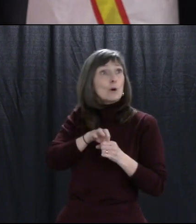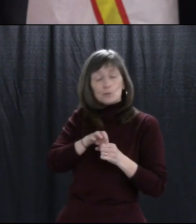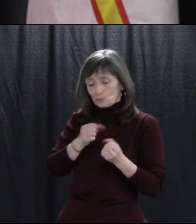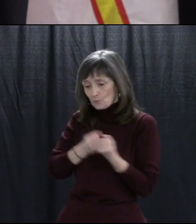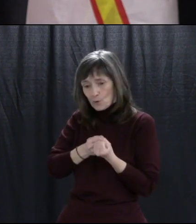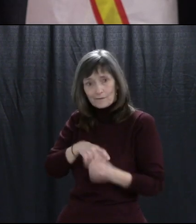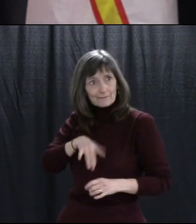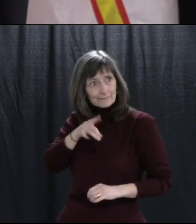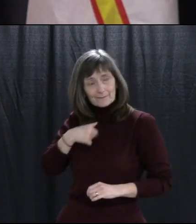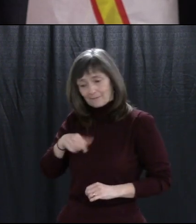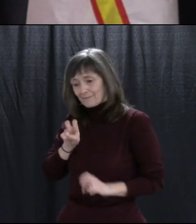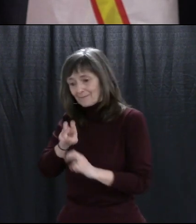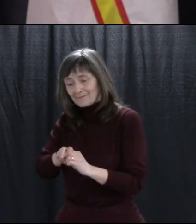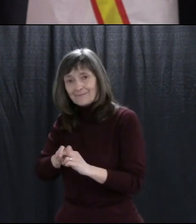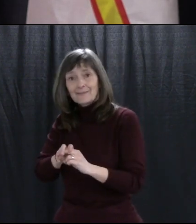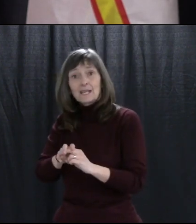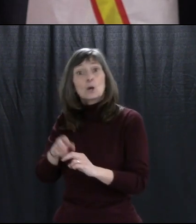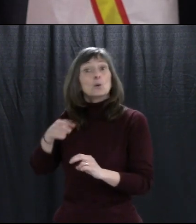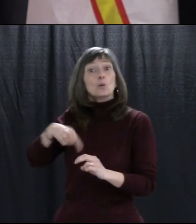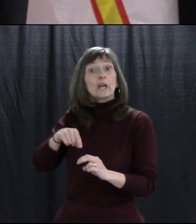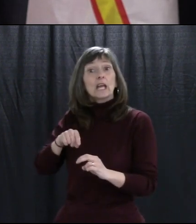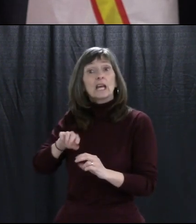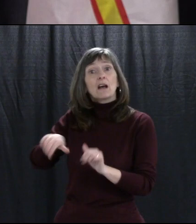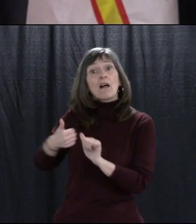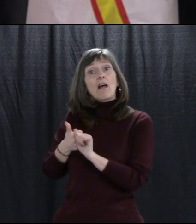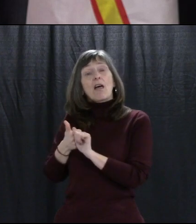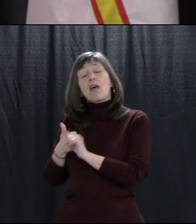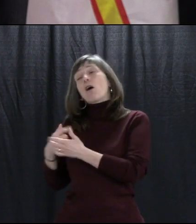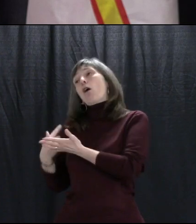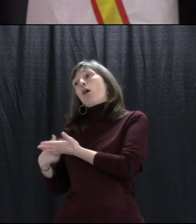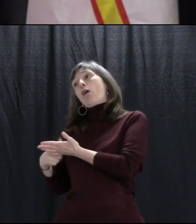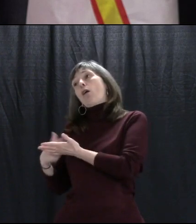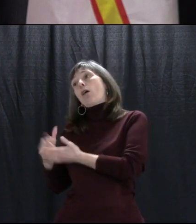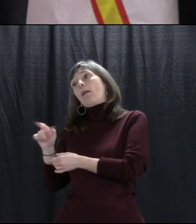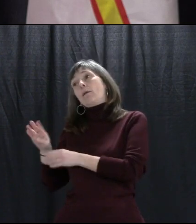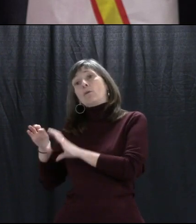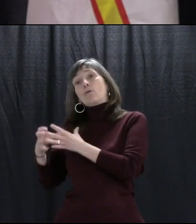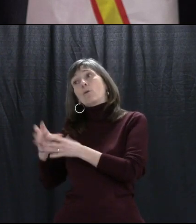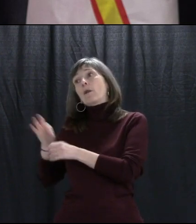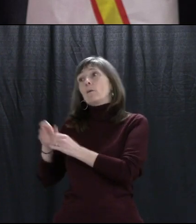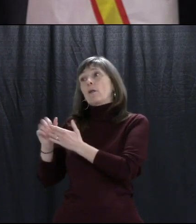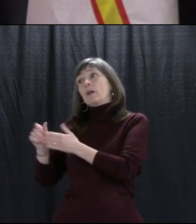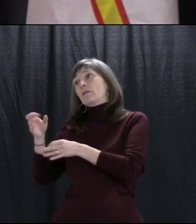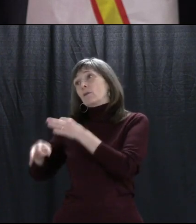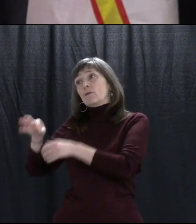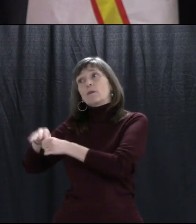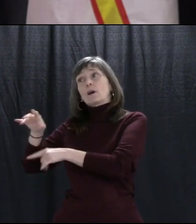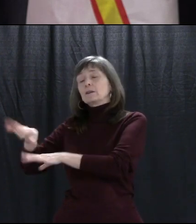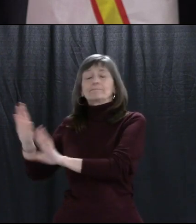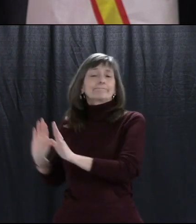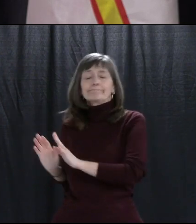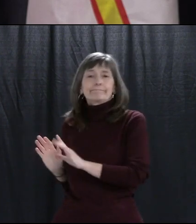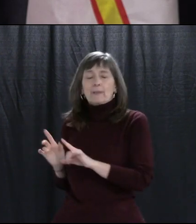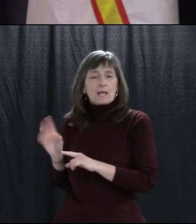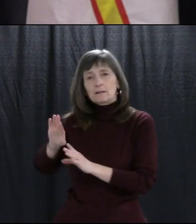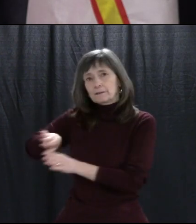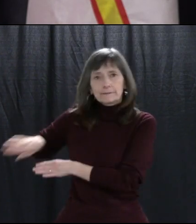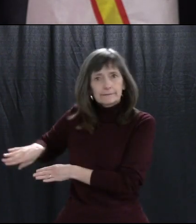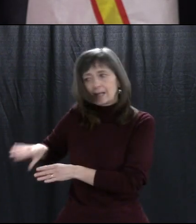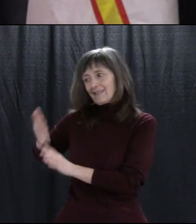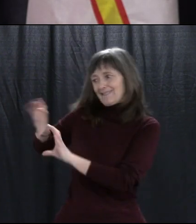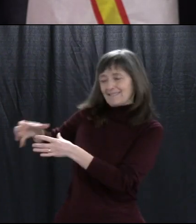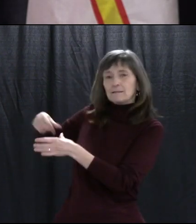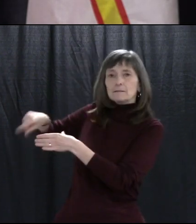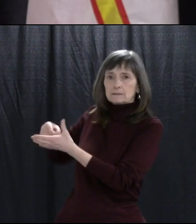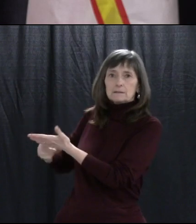in, not to be discussing in an open forum of who the person would sit in some open chair that could potentially come up. It's